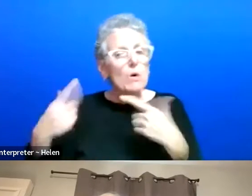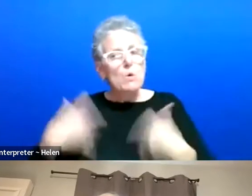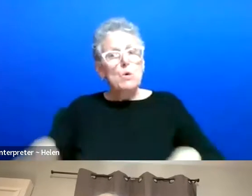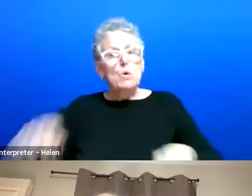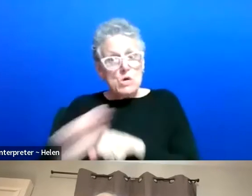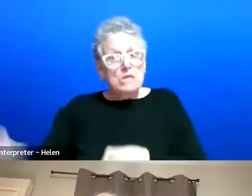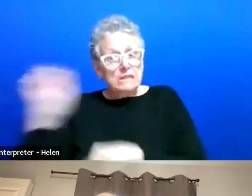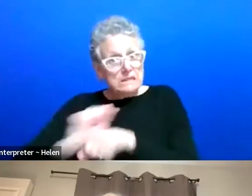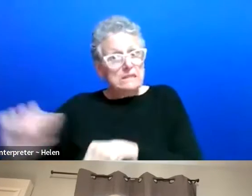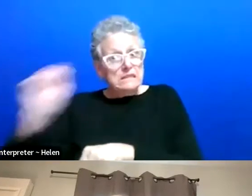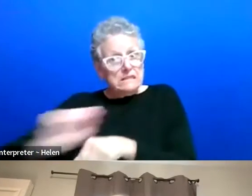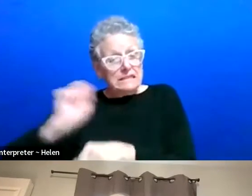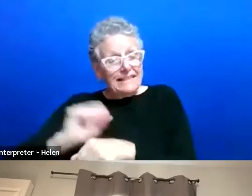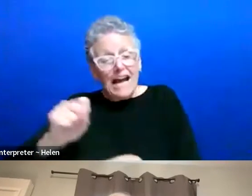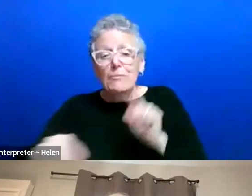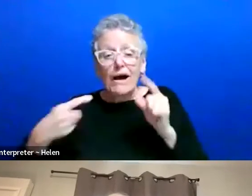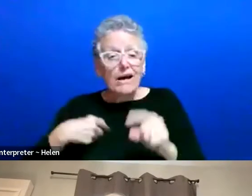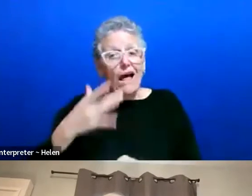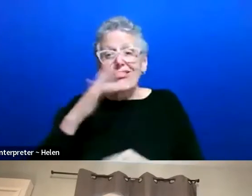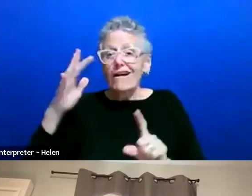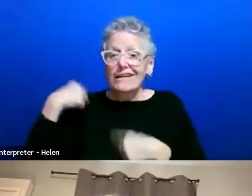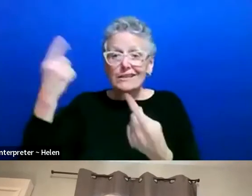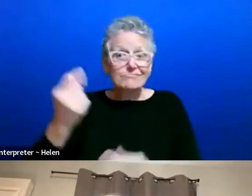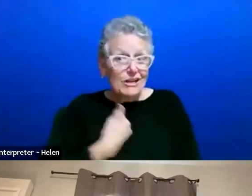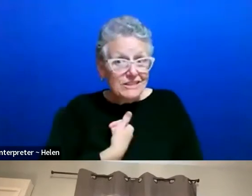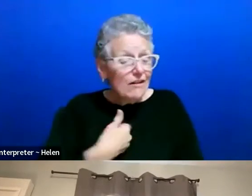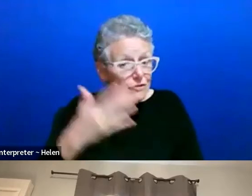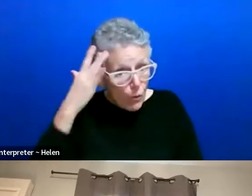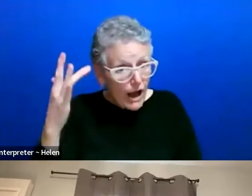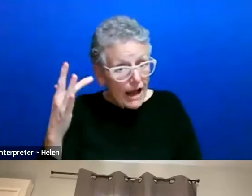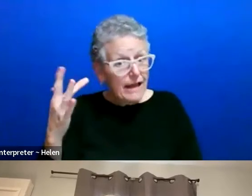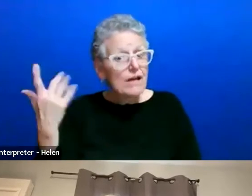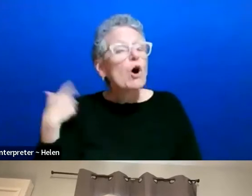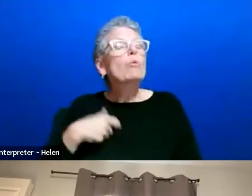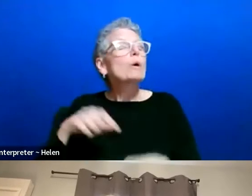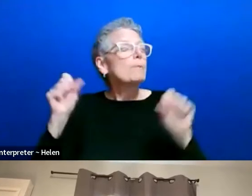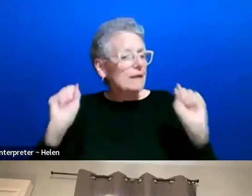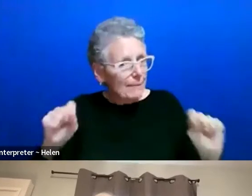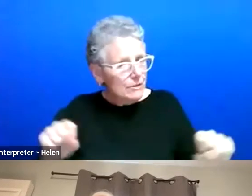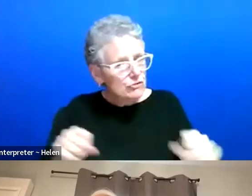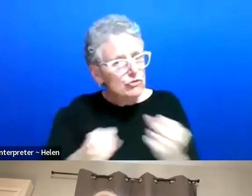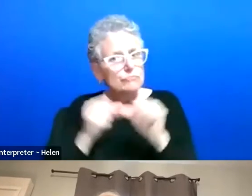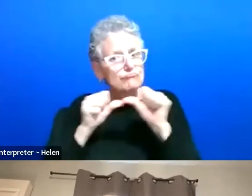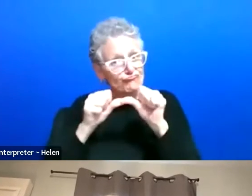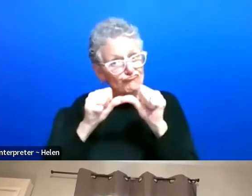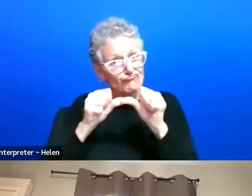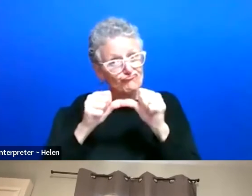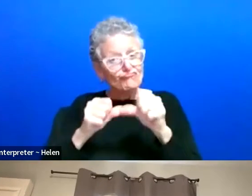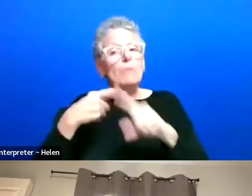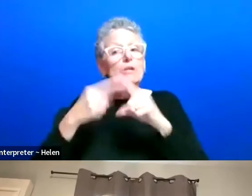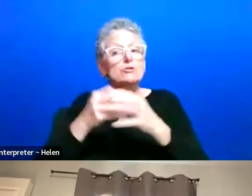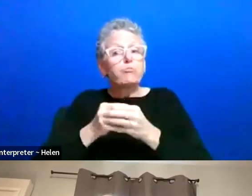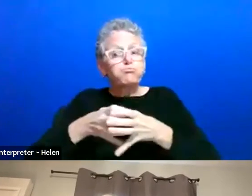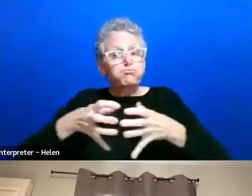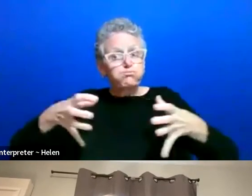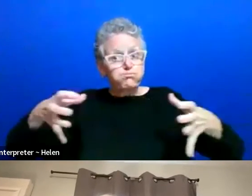but we've been really lucky ourselves too, and just that we've been able to sustain and grow, which